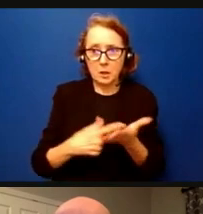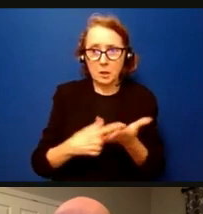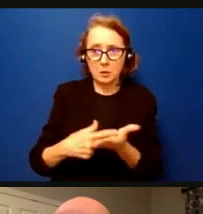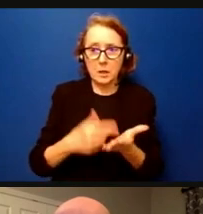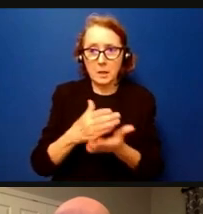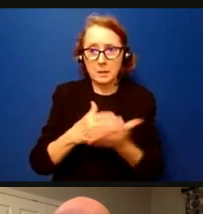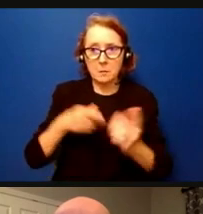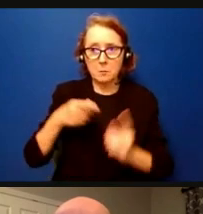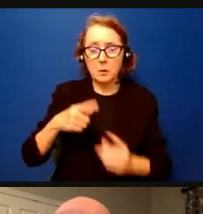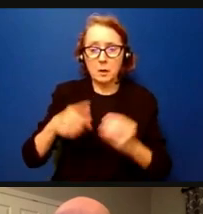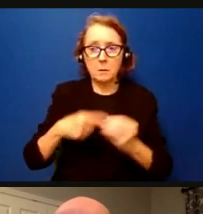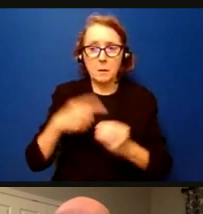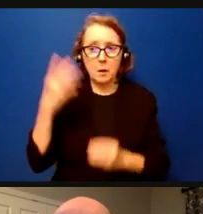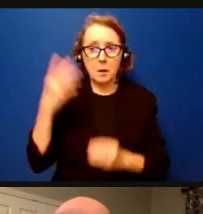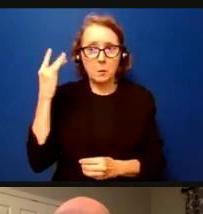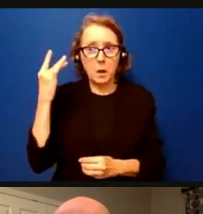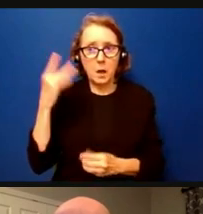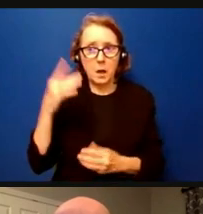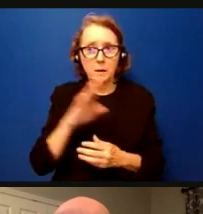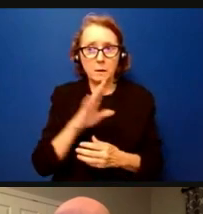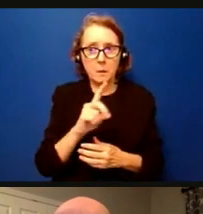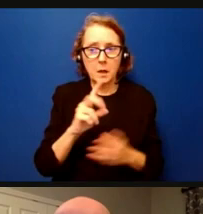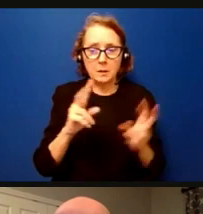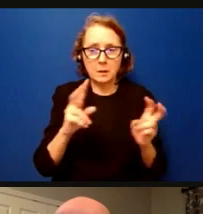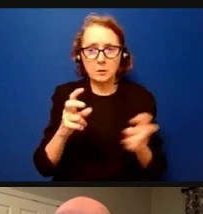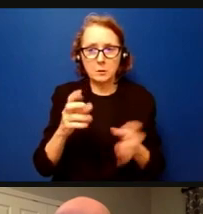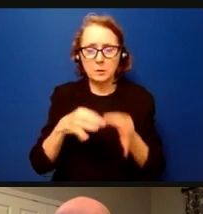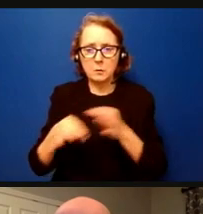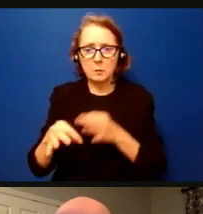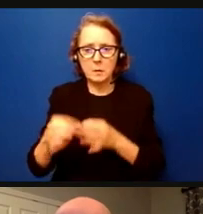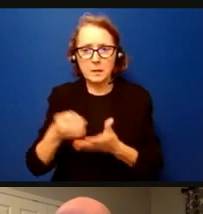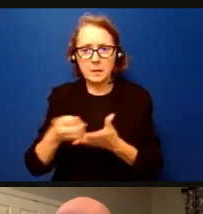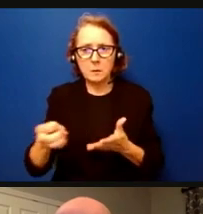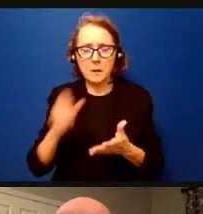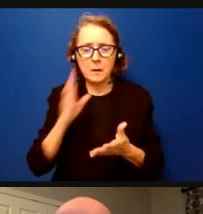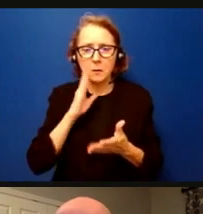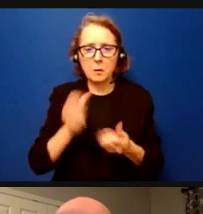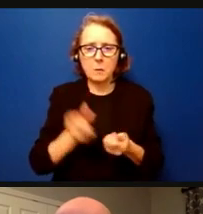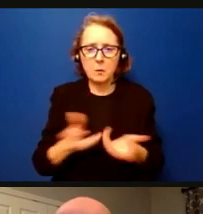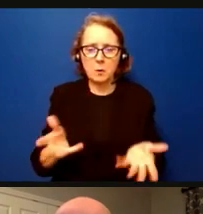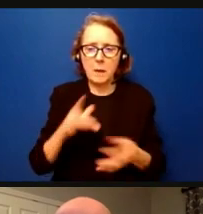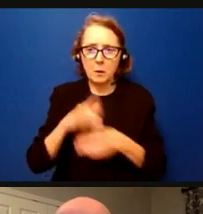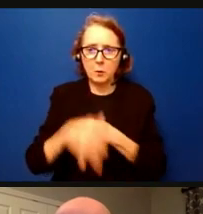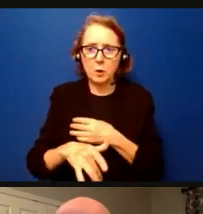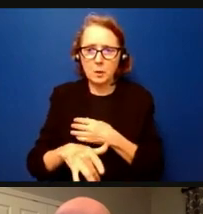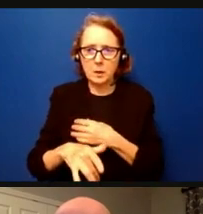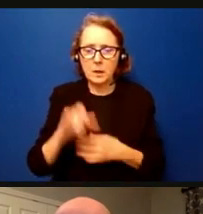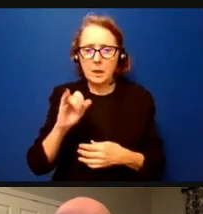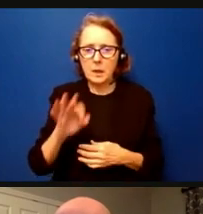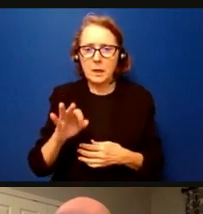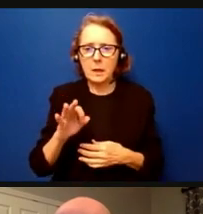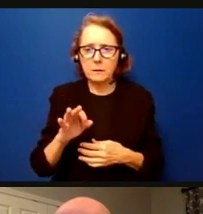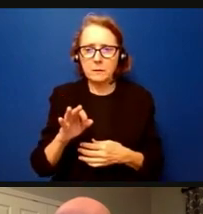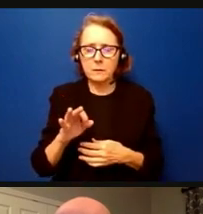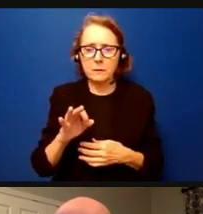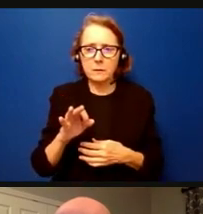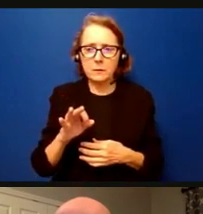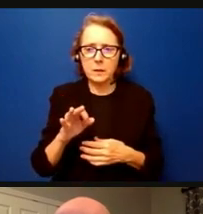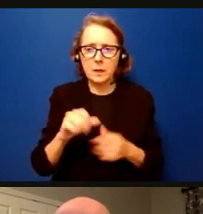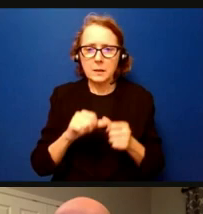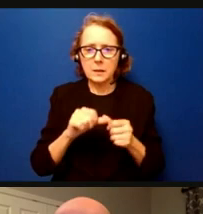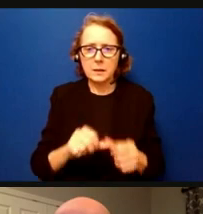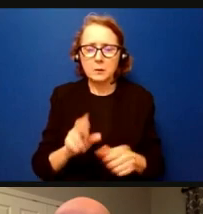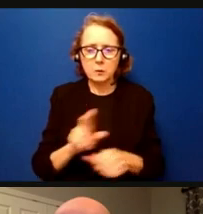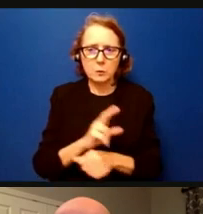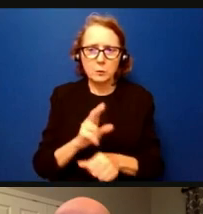point about why the bond issue is replacing equipment that will be worn out prematurely if the continued